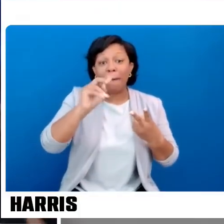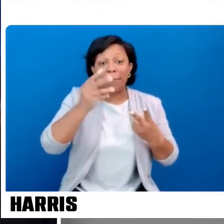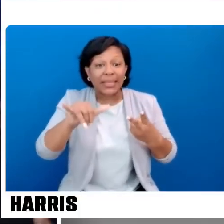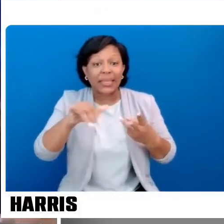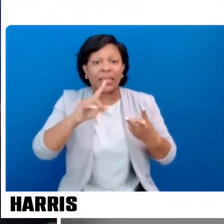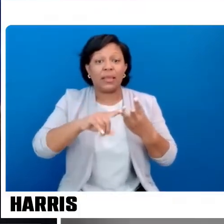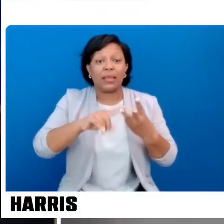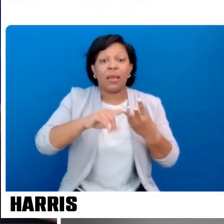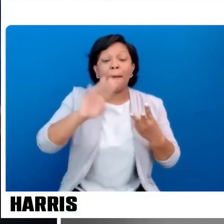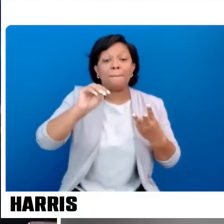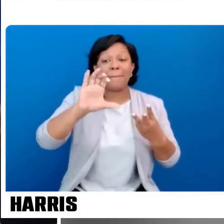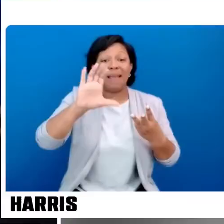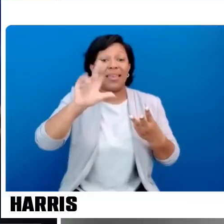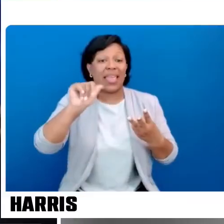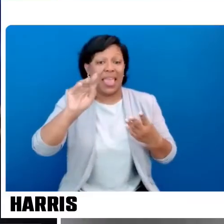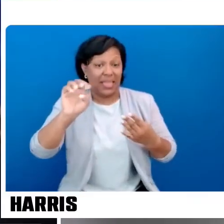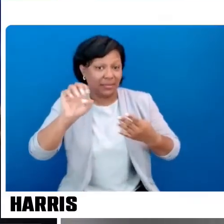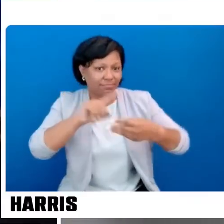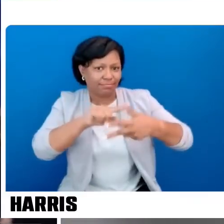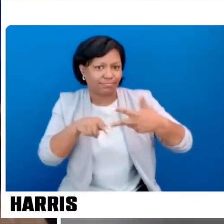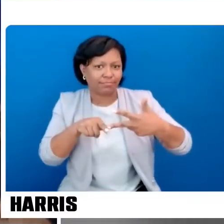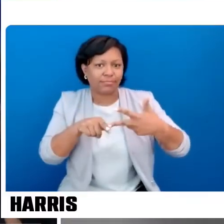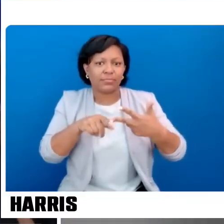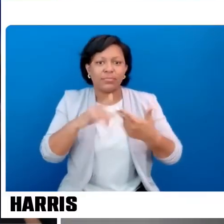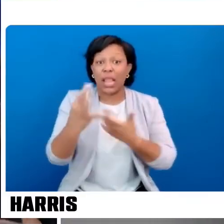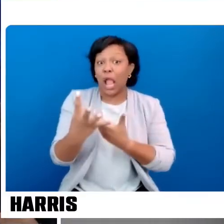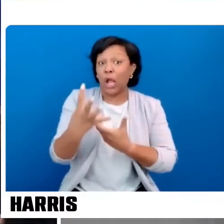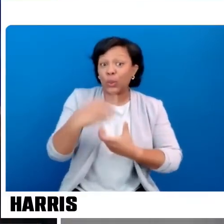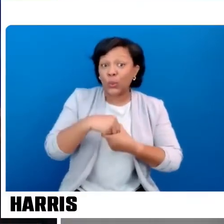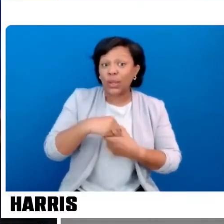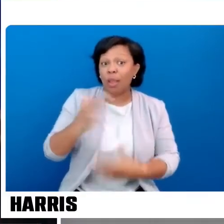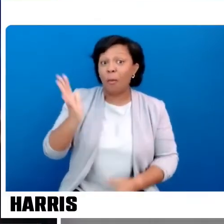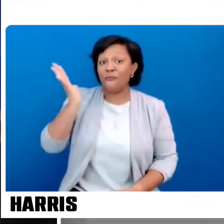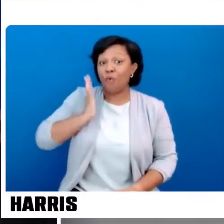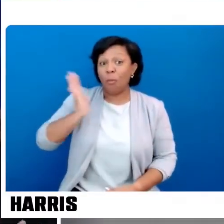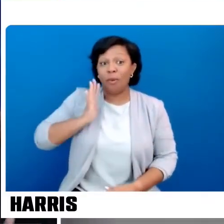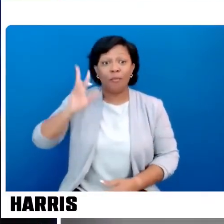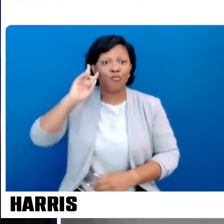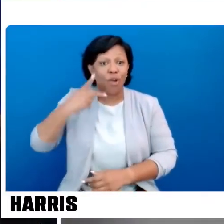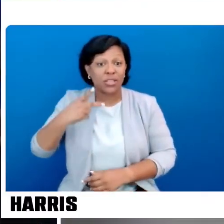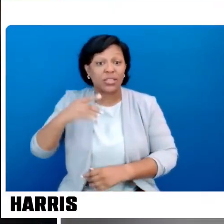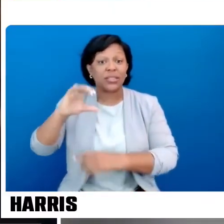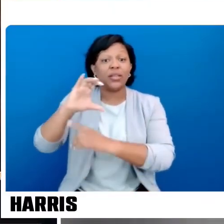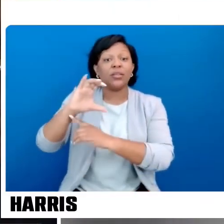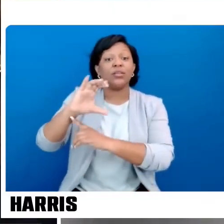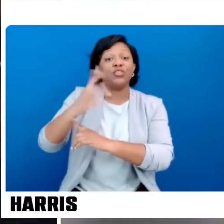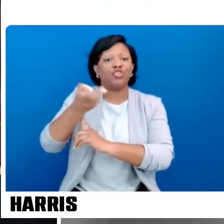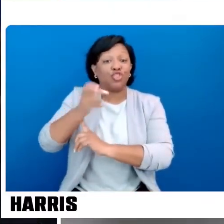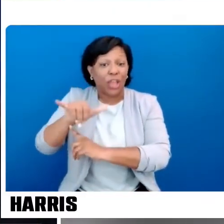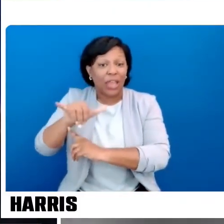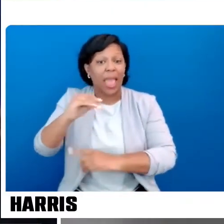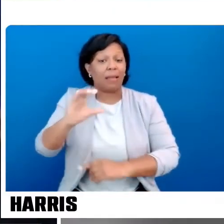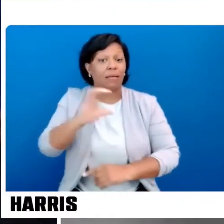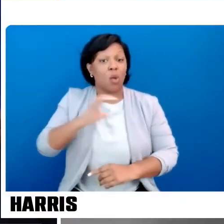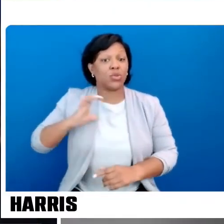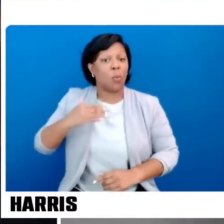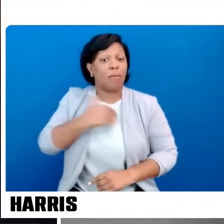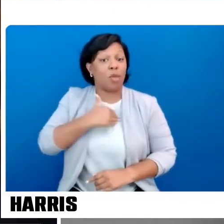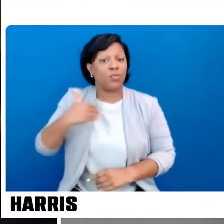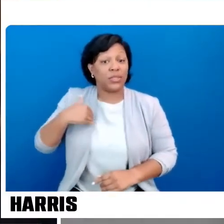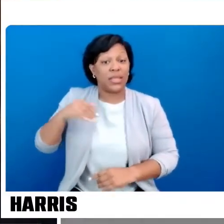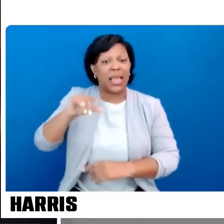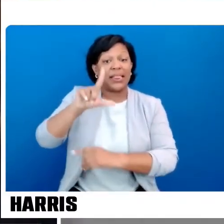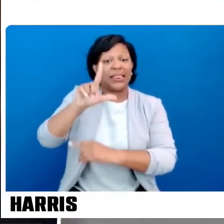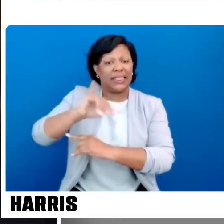of former Vice President Dick Cheney and Congress member Liz Cheney. And if you want to really know